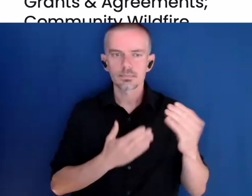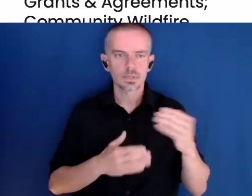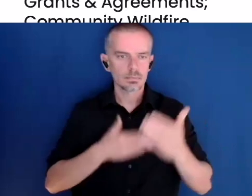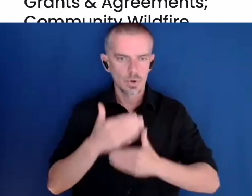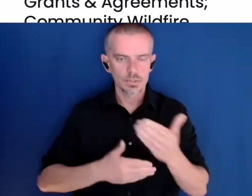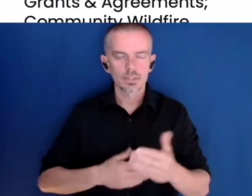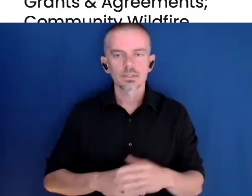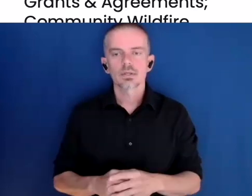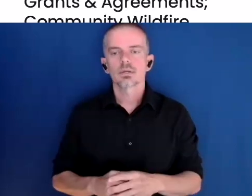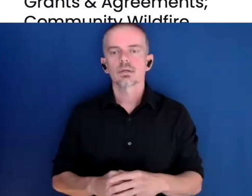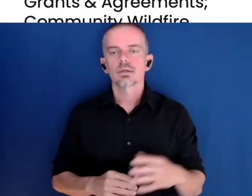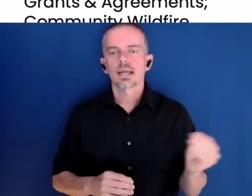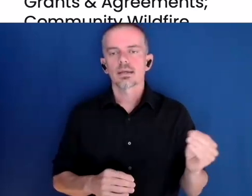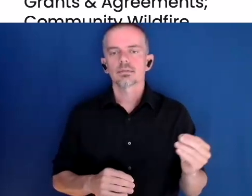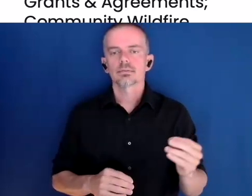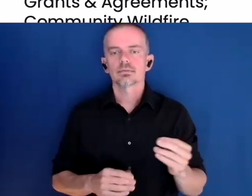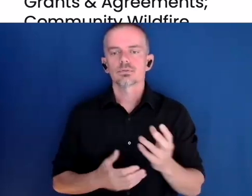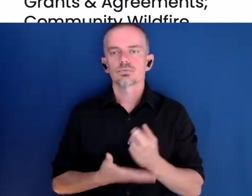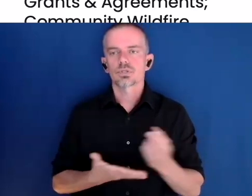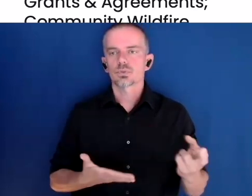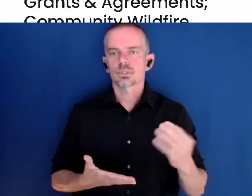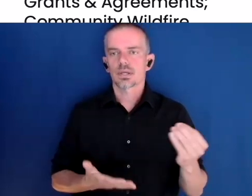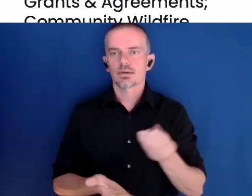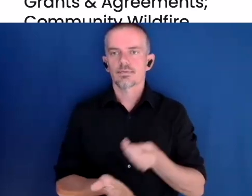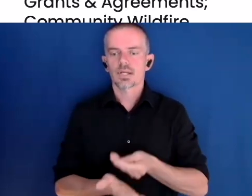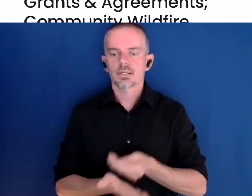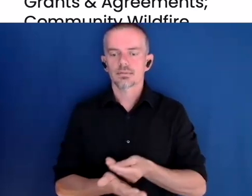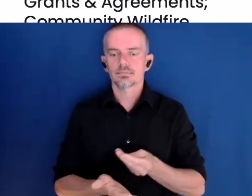and then resource and funding